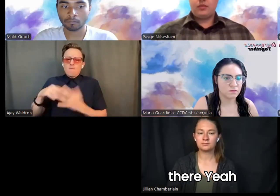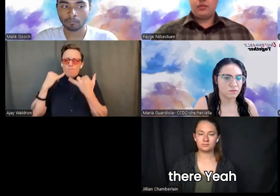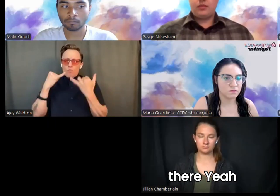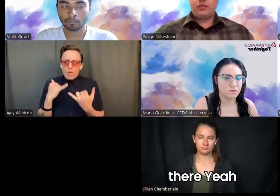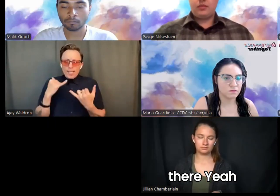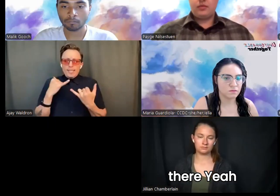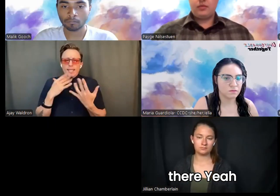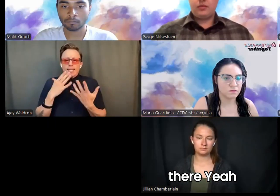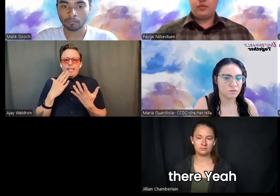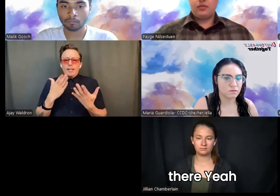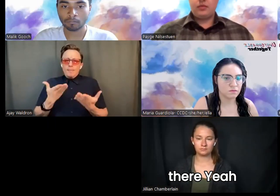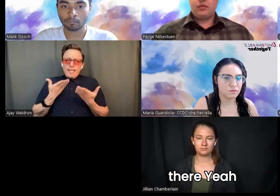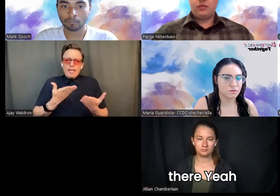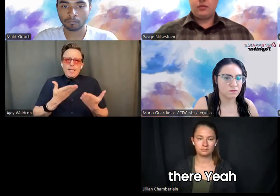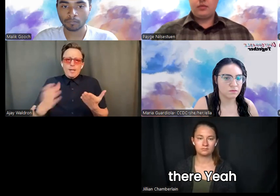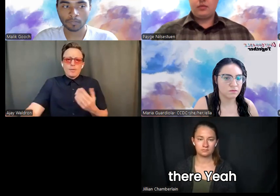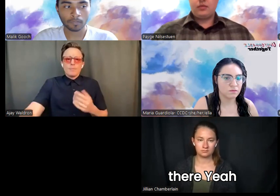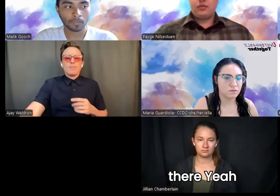there.